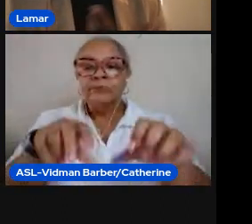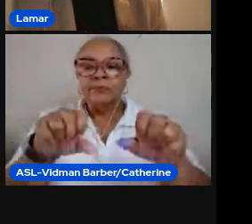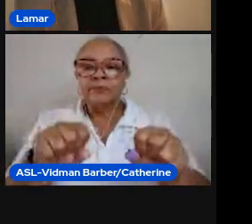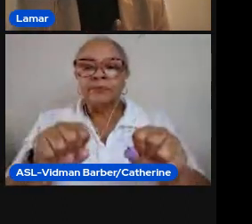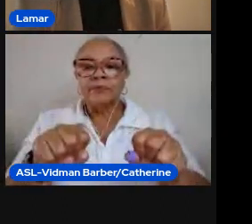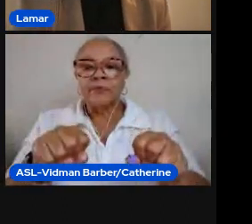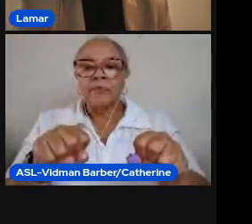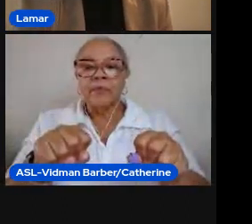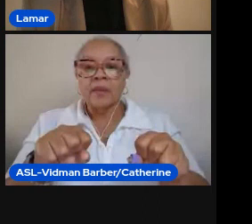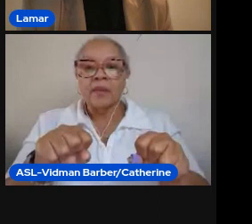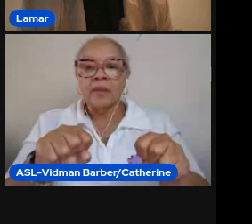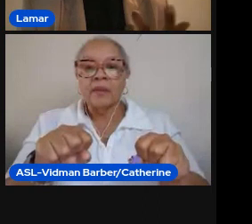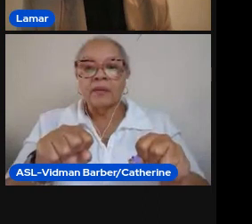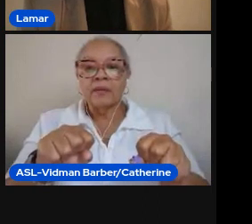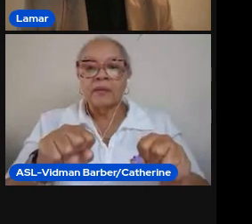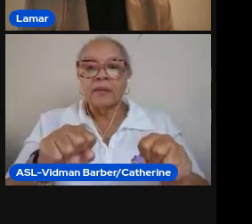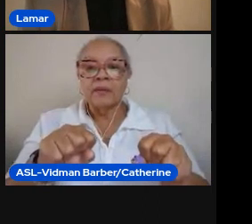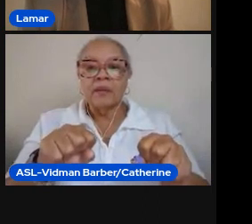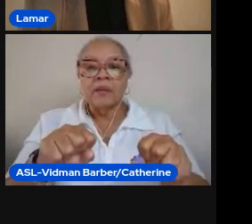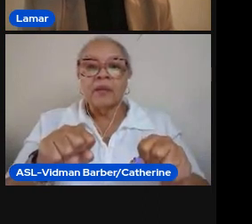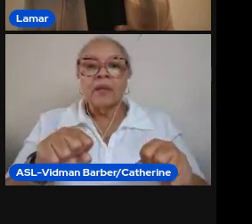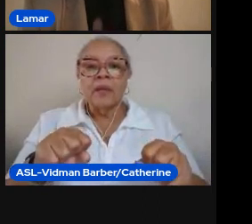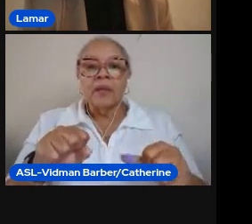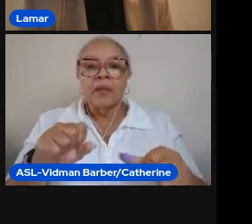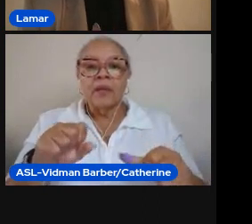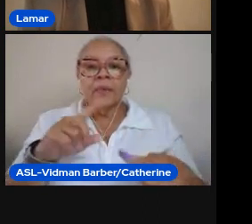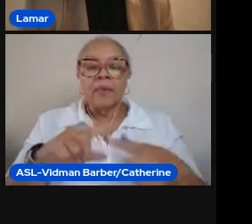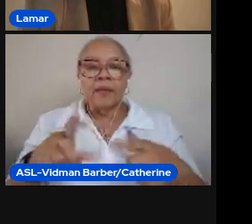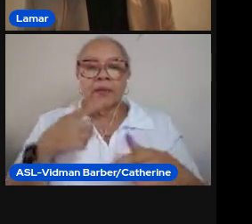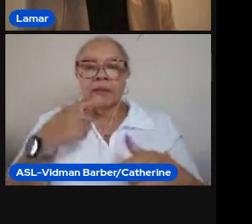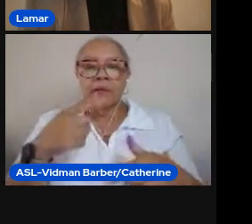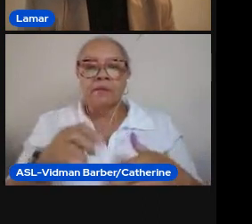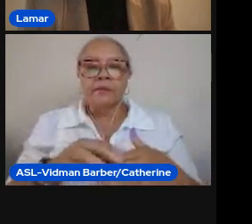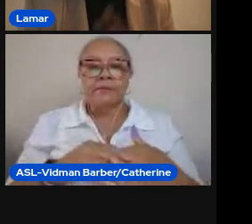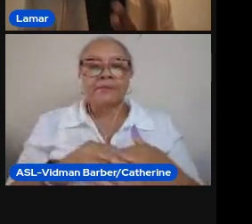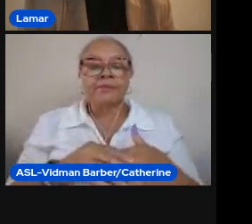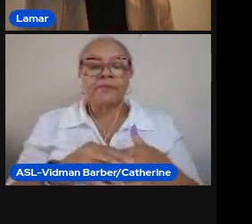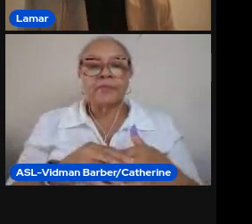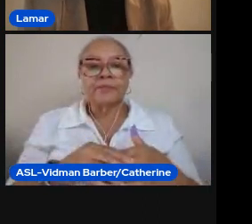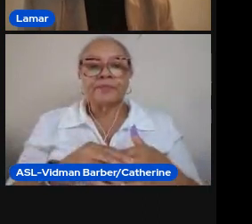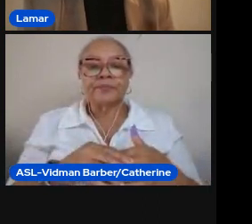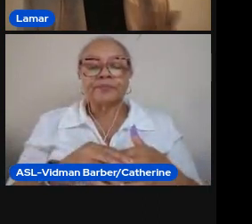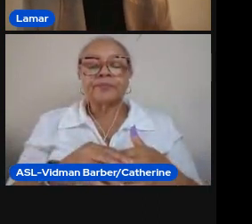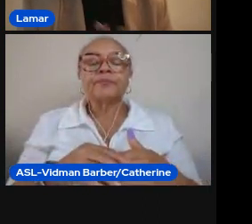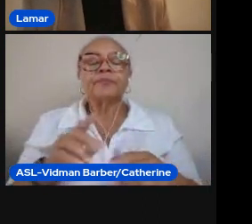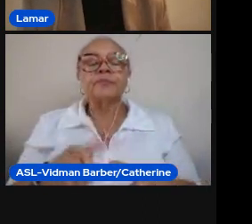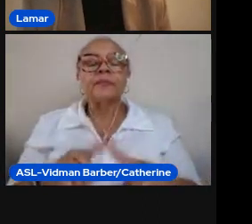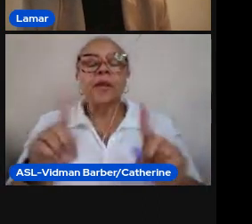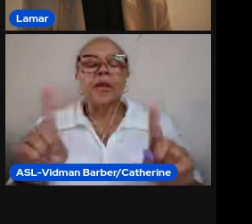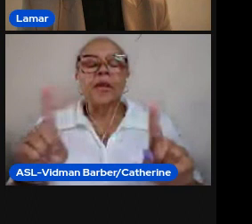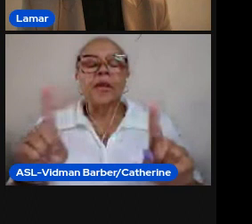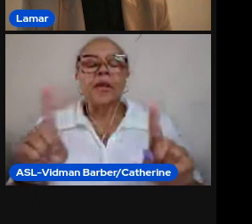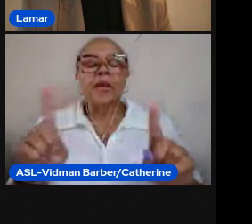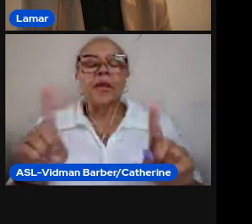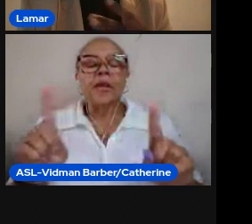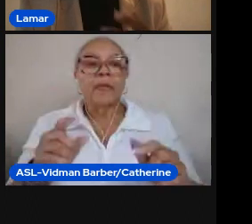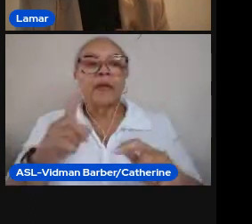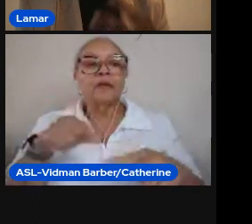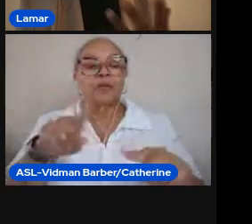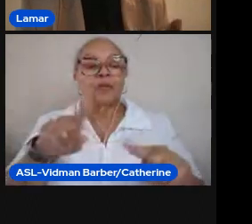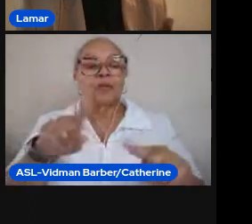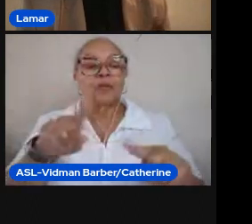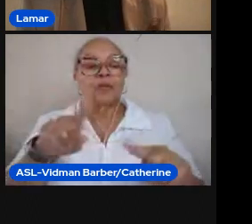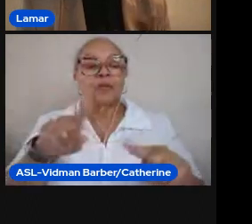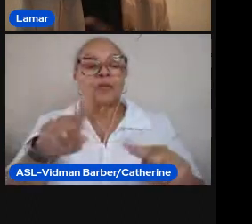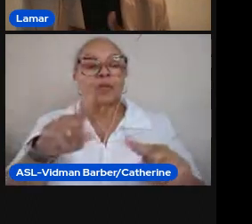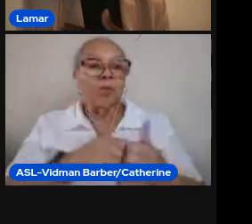generally, GBS colonizes the vagina in a commensal manner, right? However, upon pregnancy, with all the changes